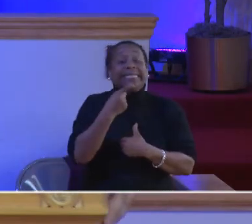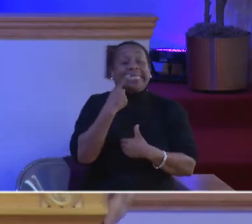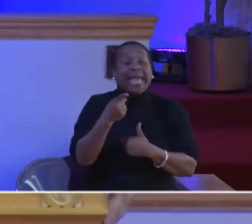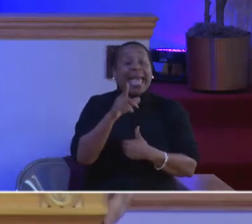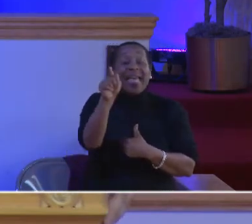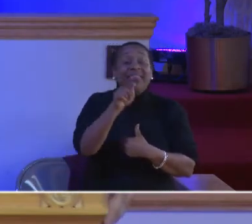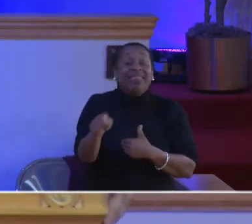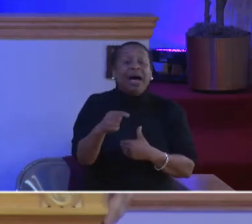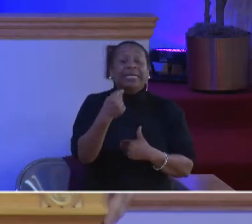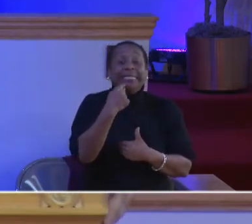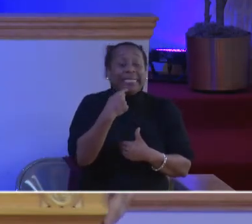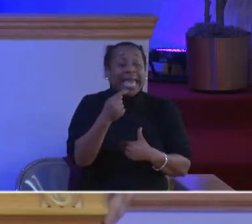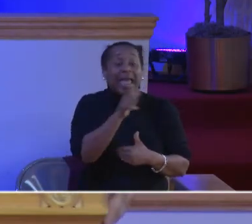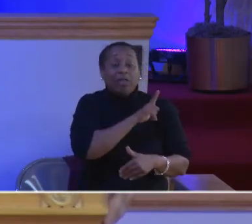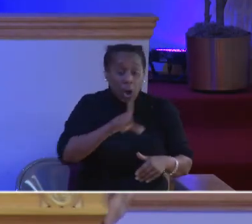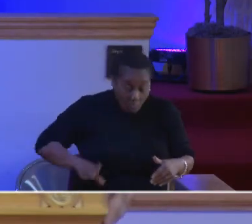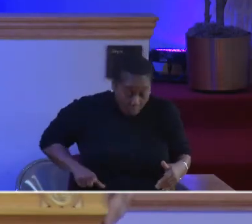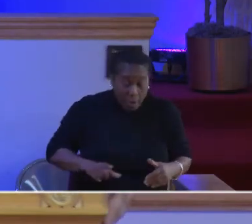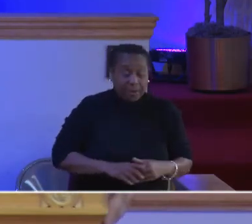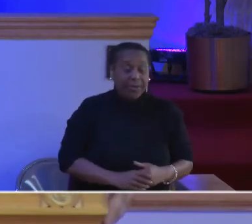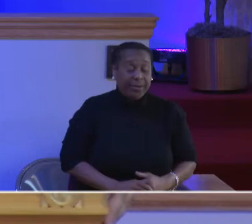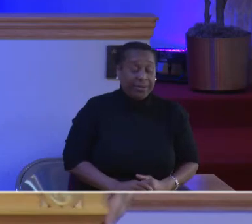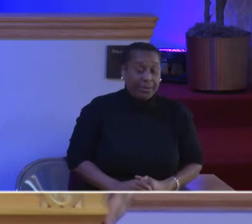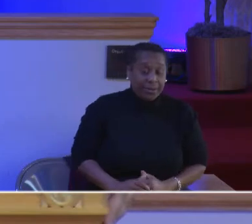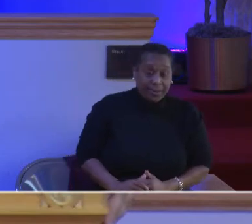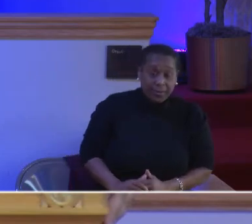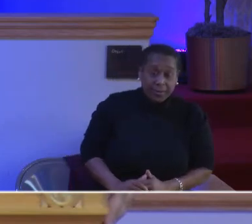"Thus saith the Lord."